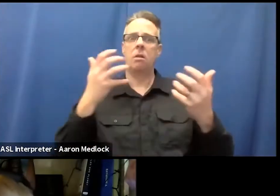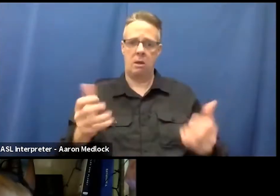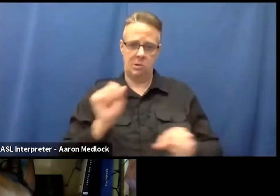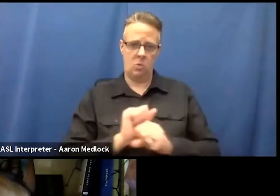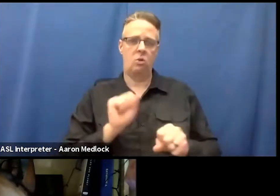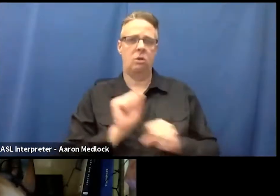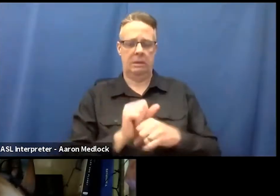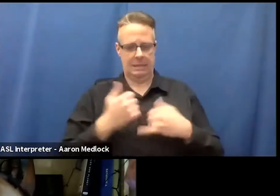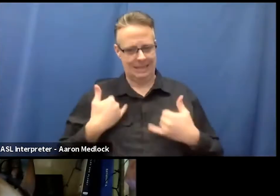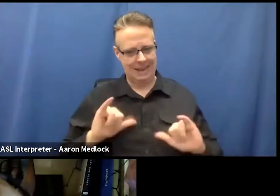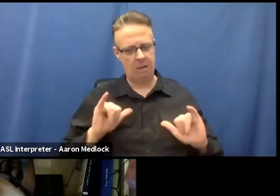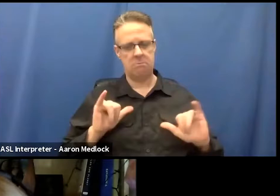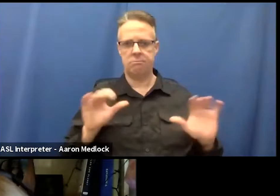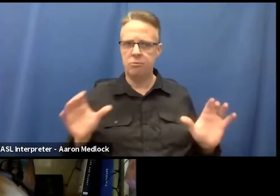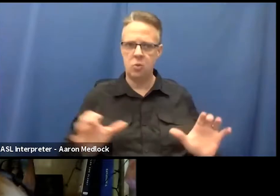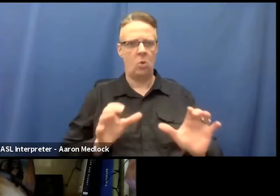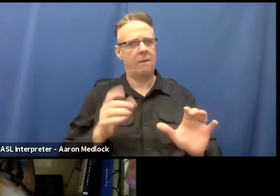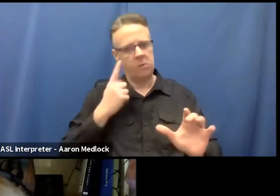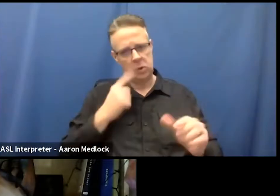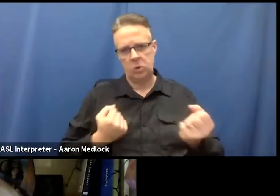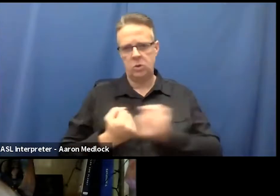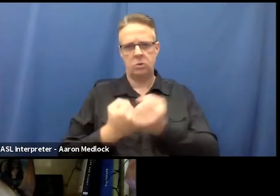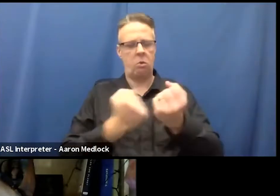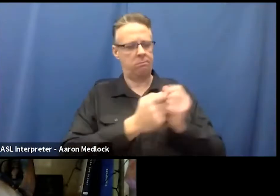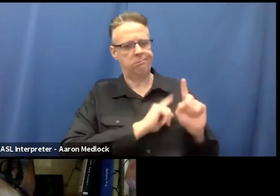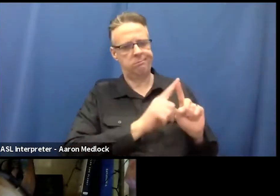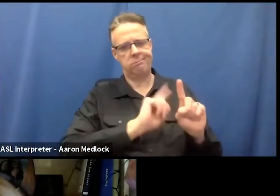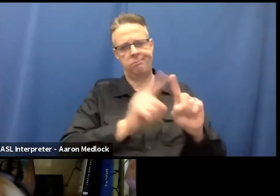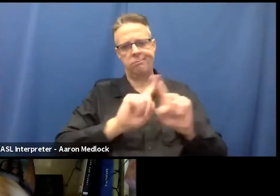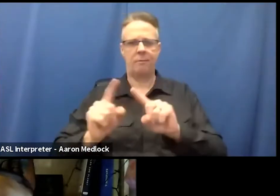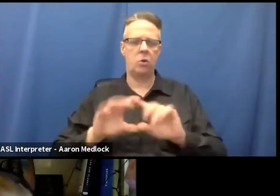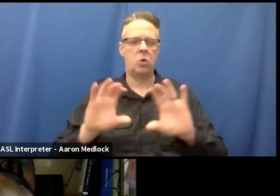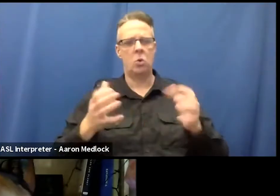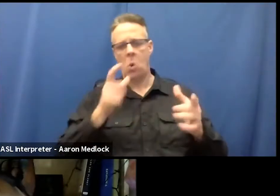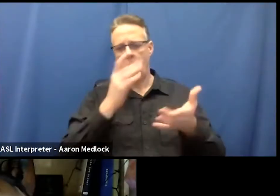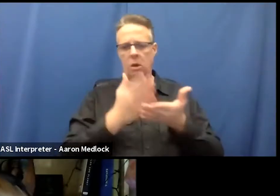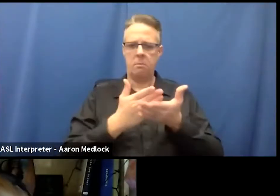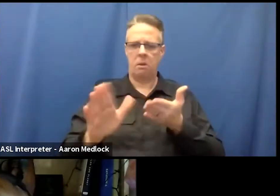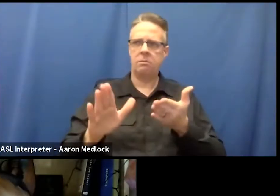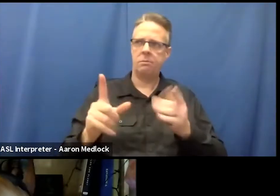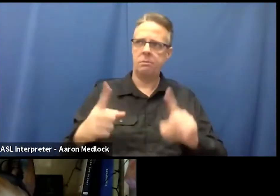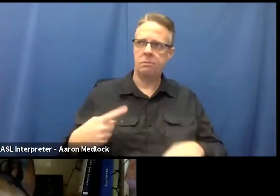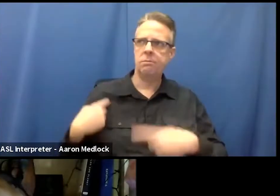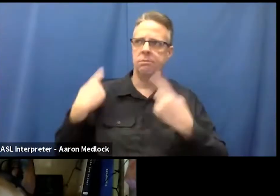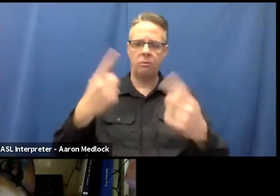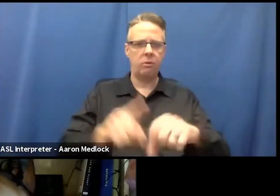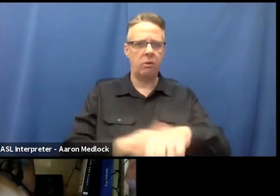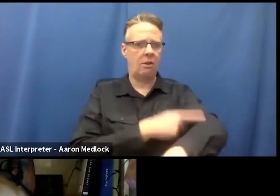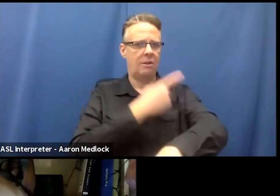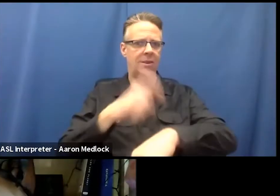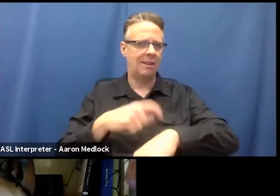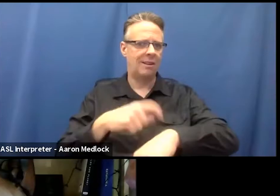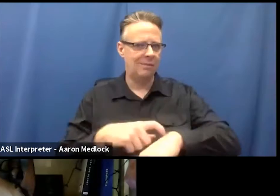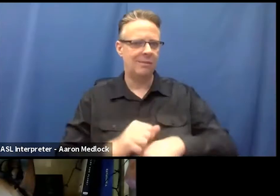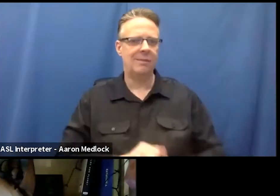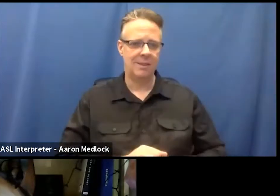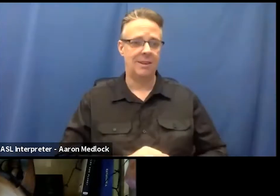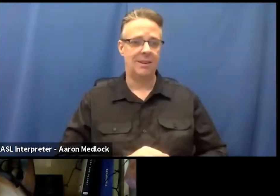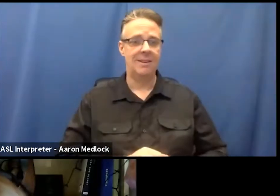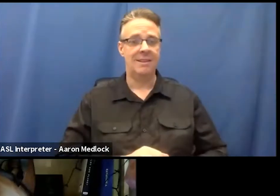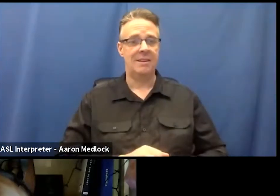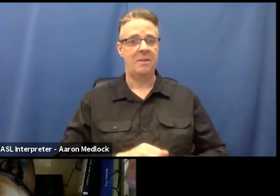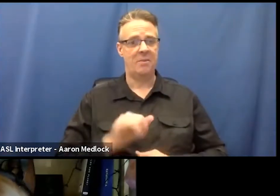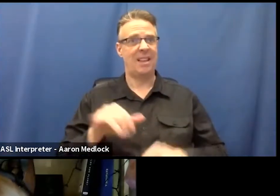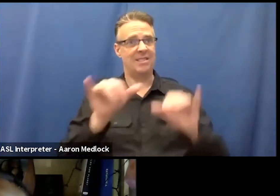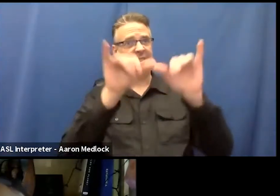support, all groups who have been marginalized historically for such a long time, and that we are within a